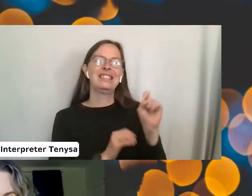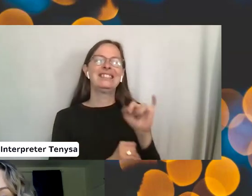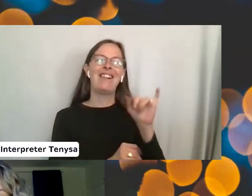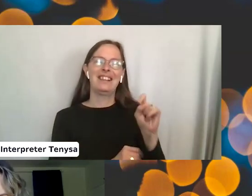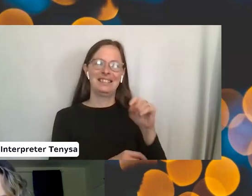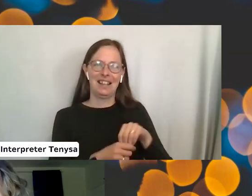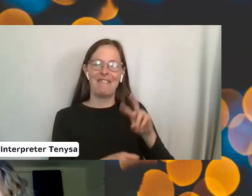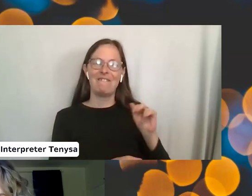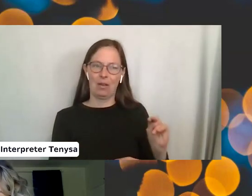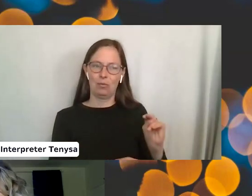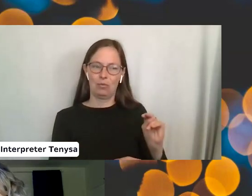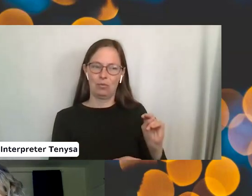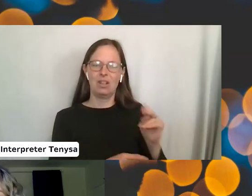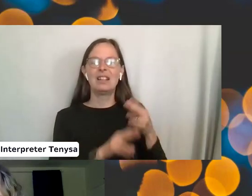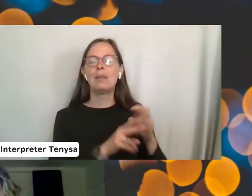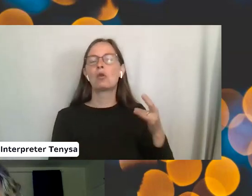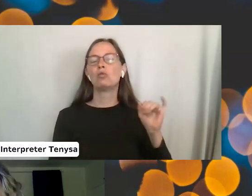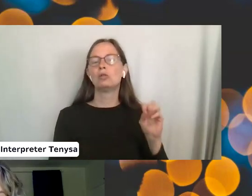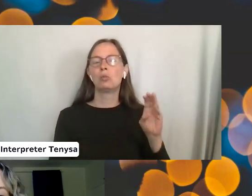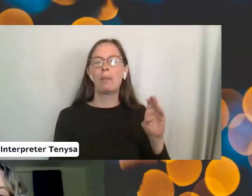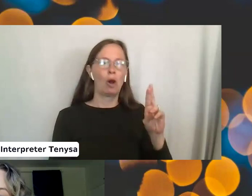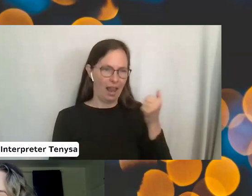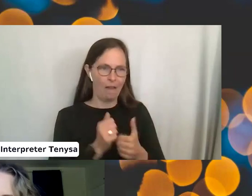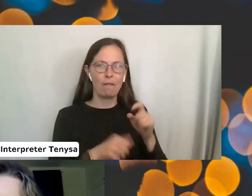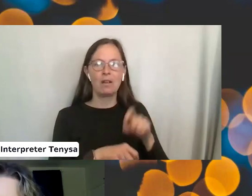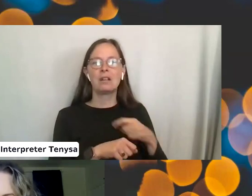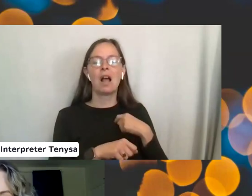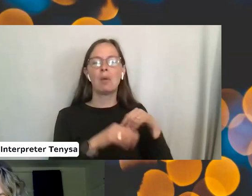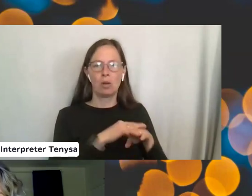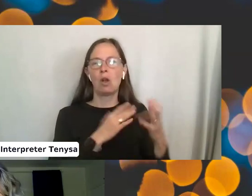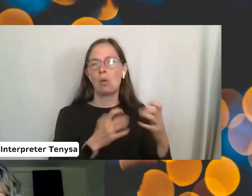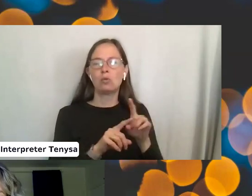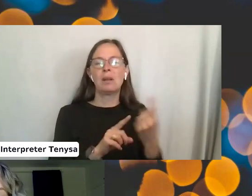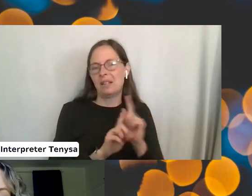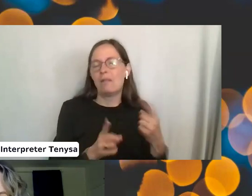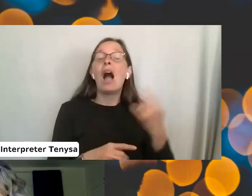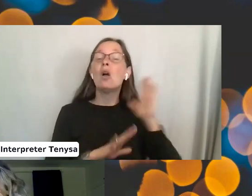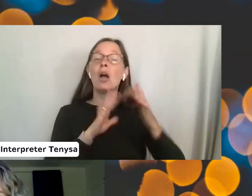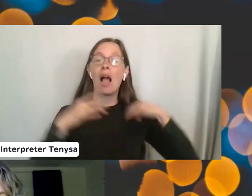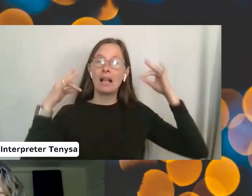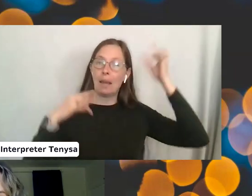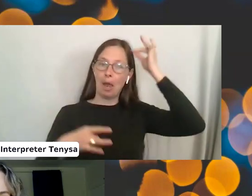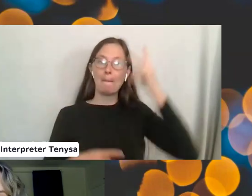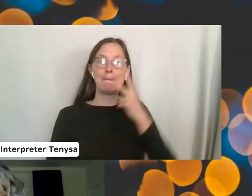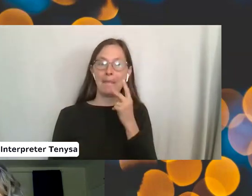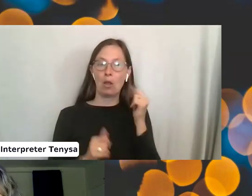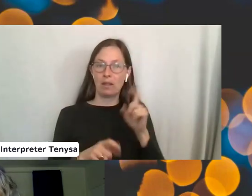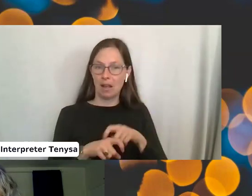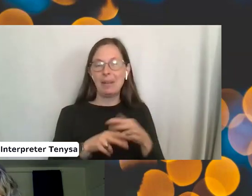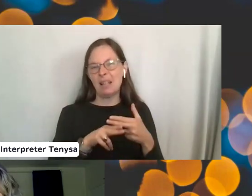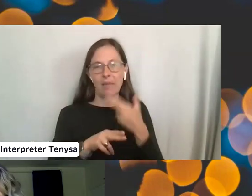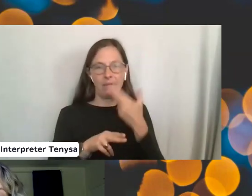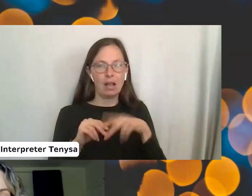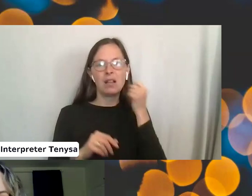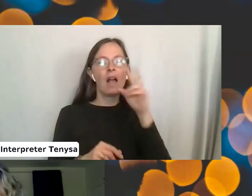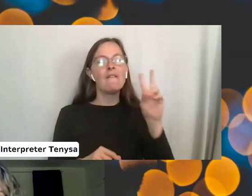want to do something different. And I used to dye my hair pink all the time. It was temporary. It was fun. But again, like Vancouver is very